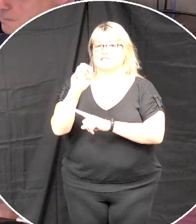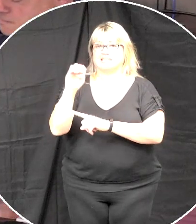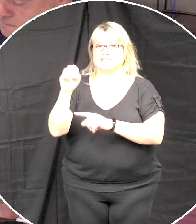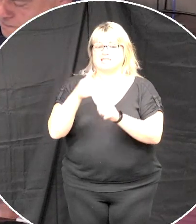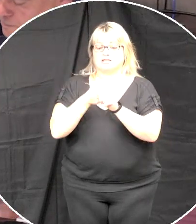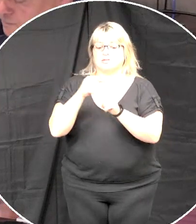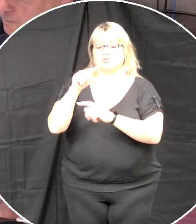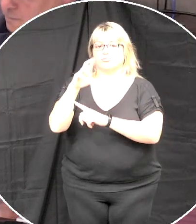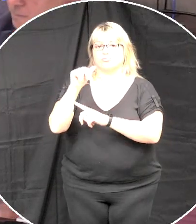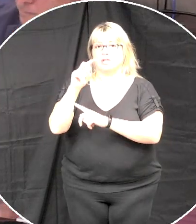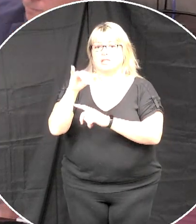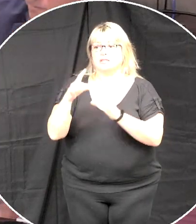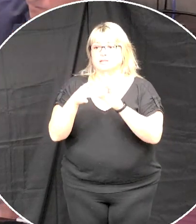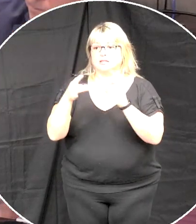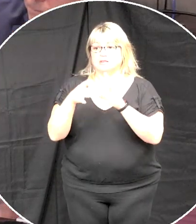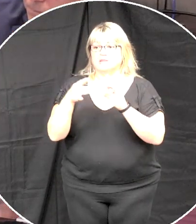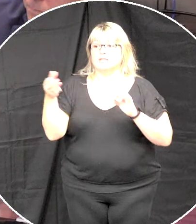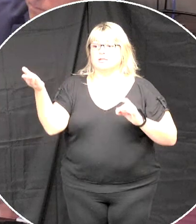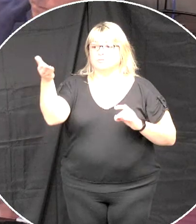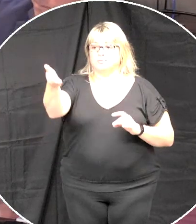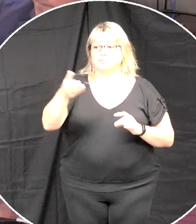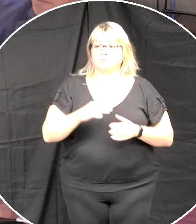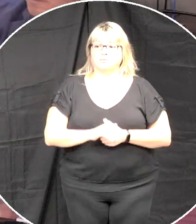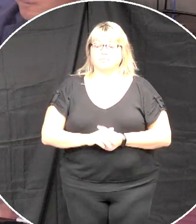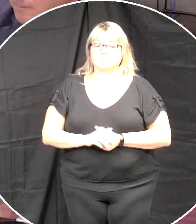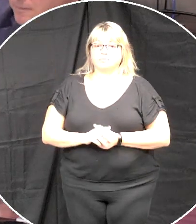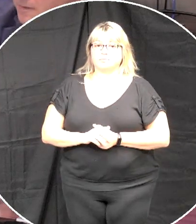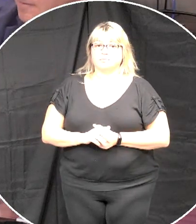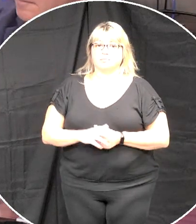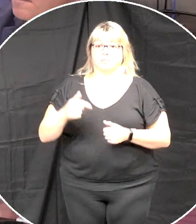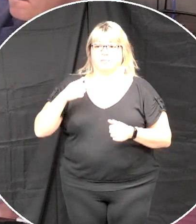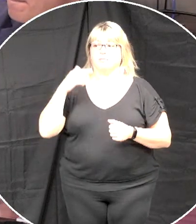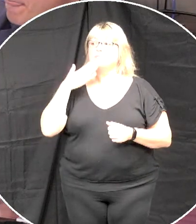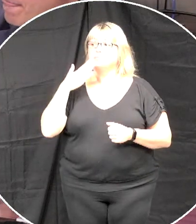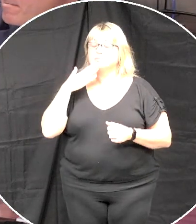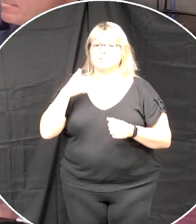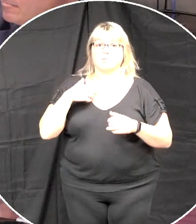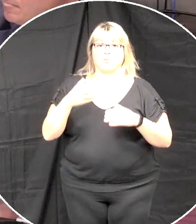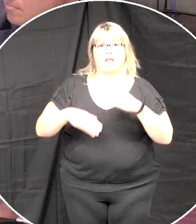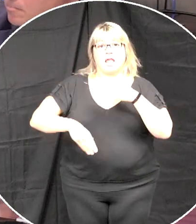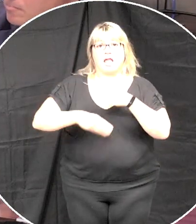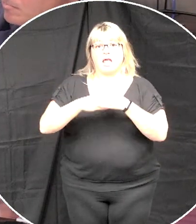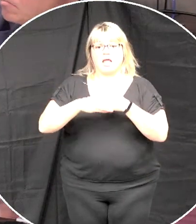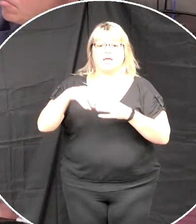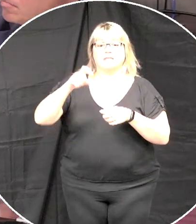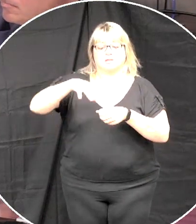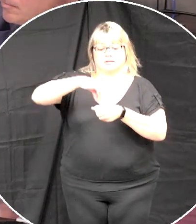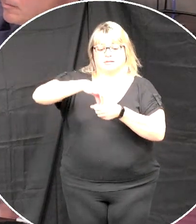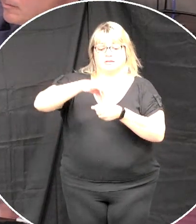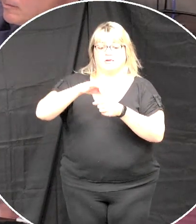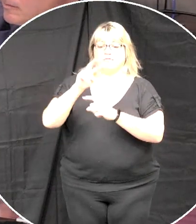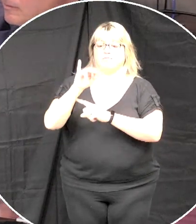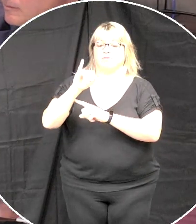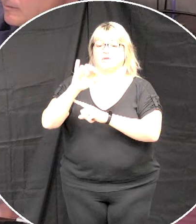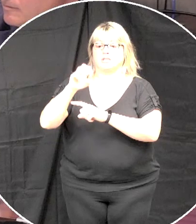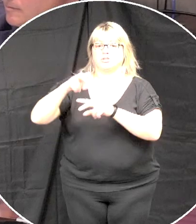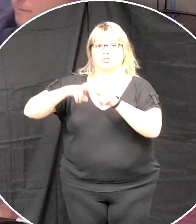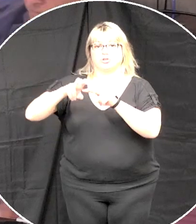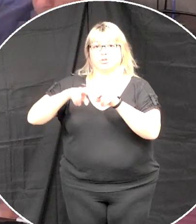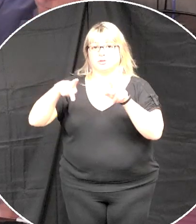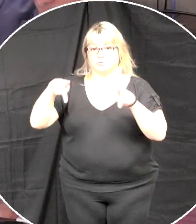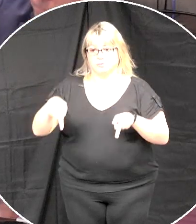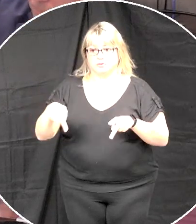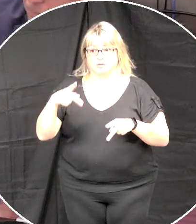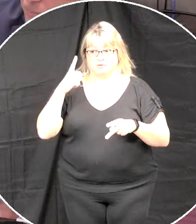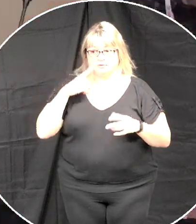addition. Thank you, Chairperson. I'd like to add the election of a vice chair to the agenda for